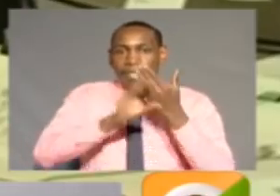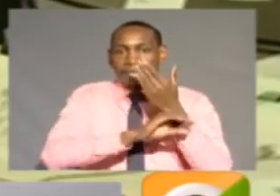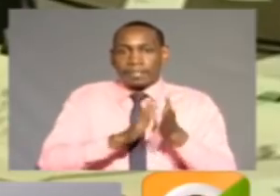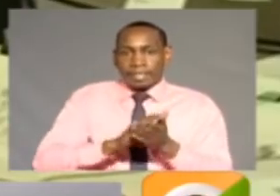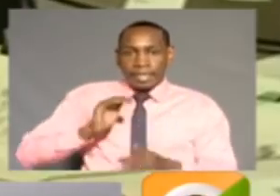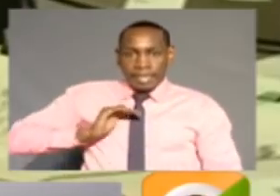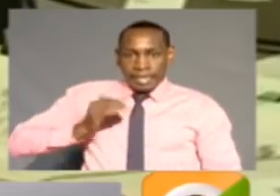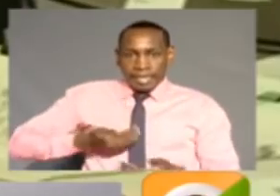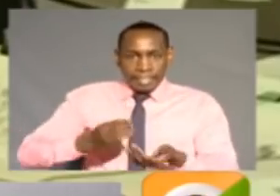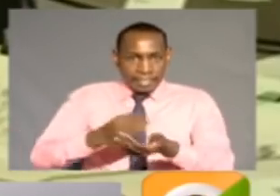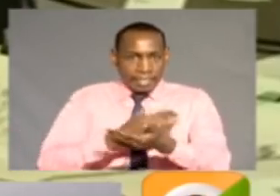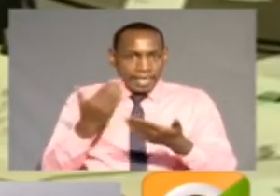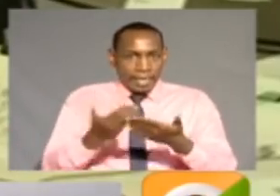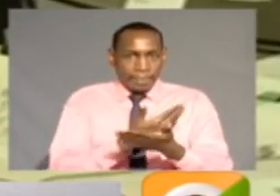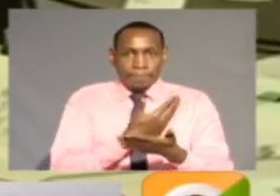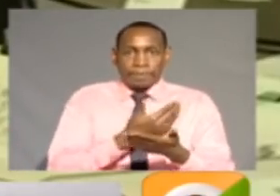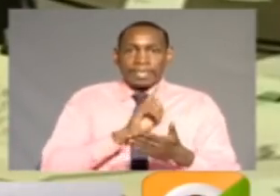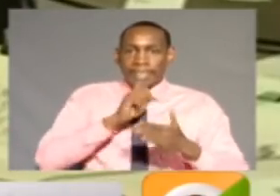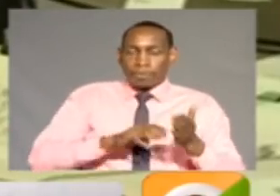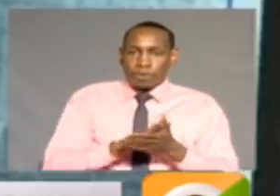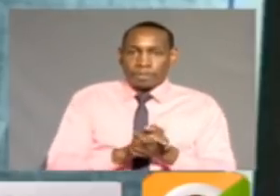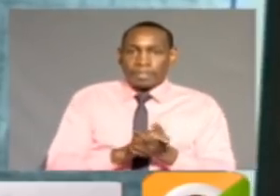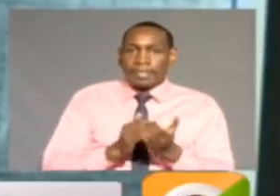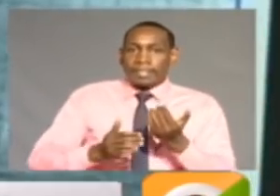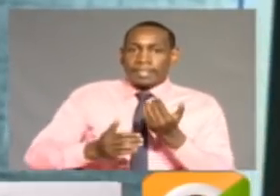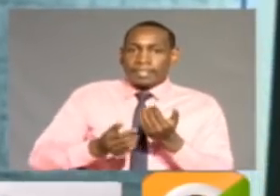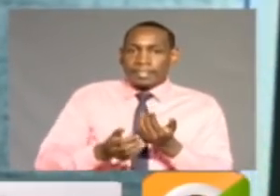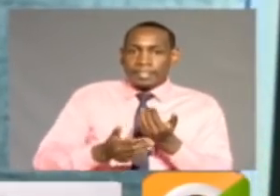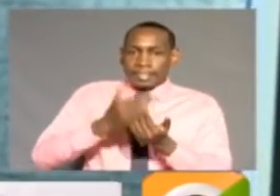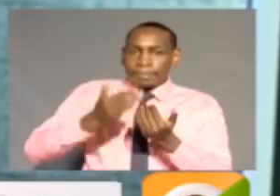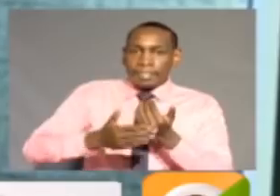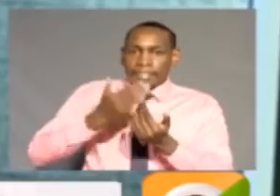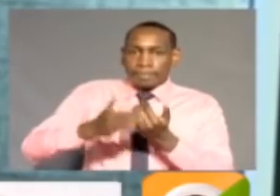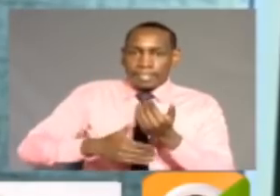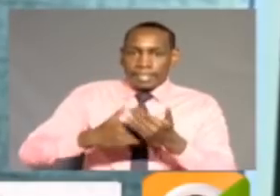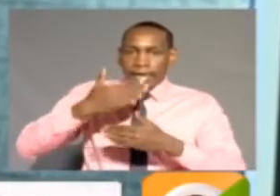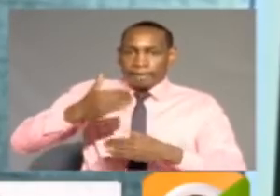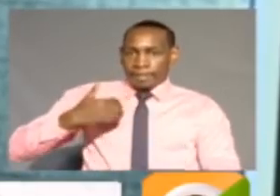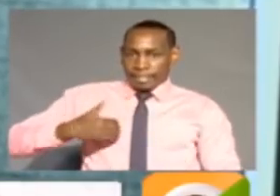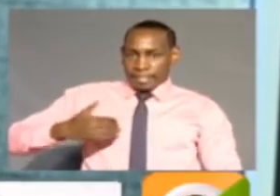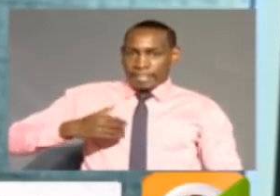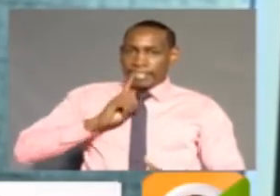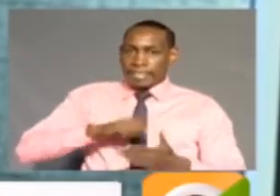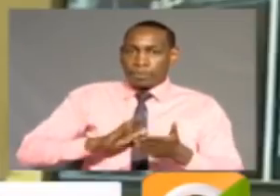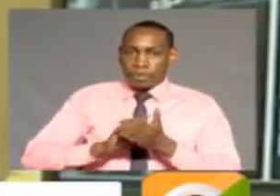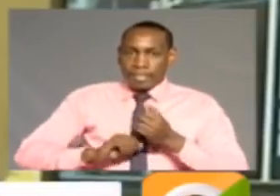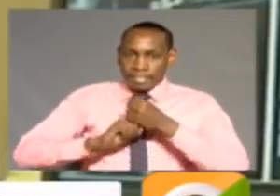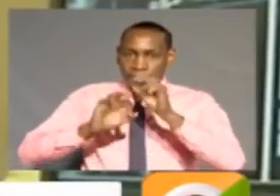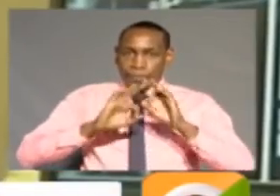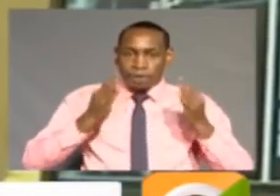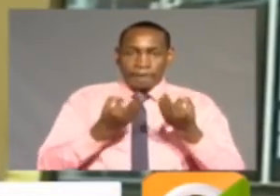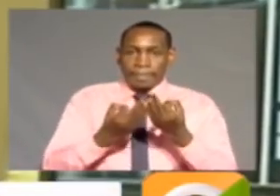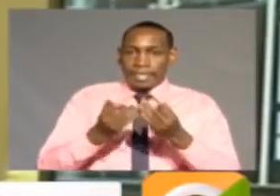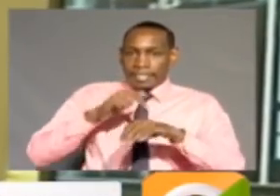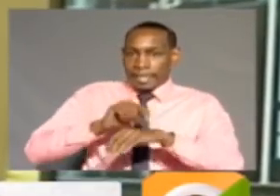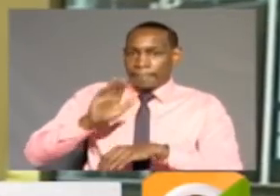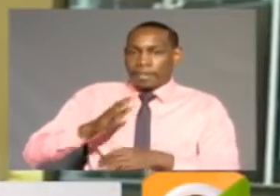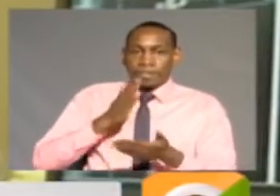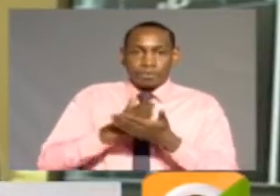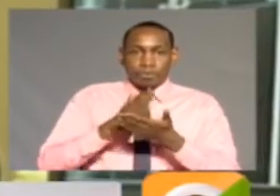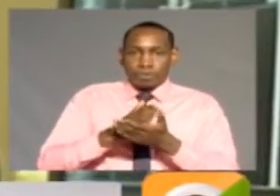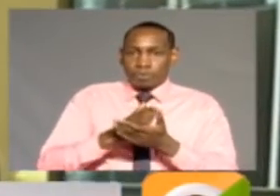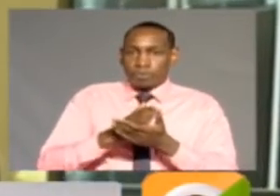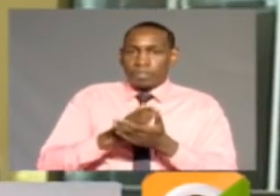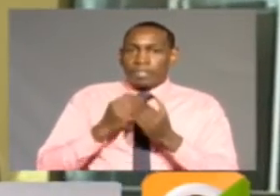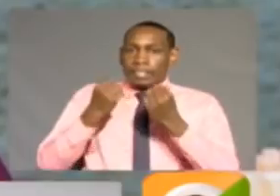completely removed. She talks of strenuous treatment following the surgery, saying the support of family at this point was a great source